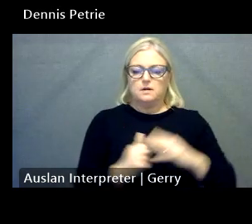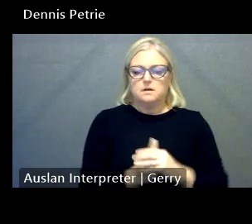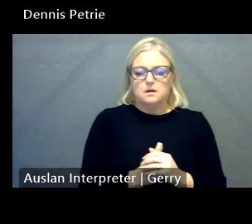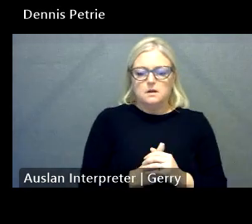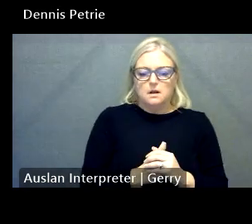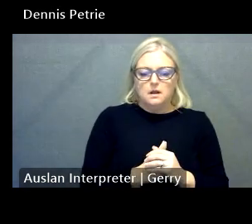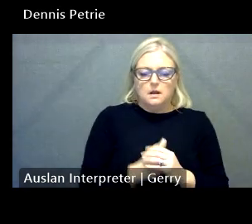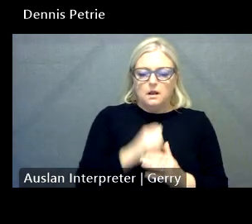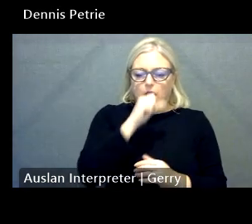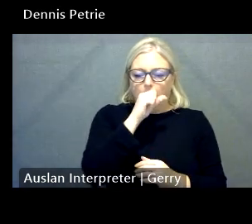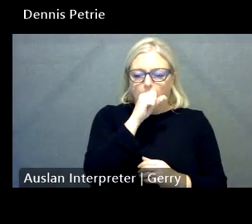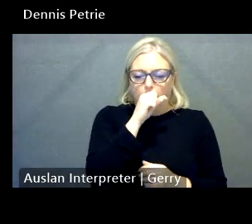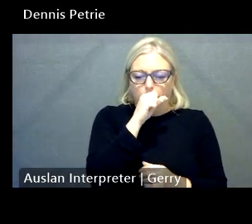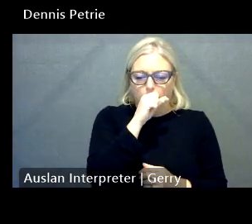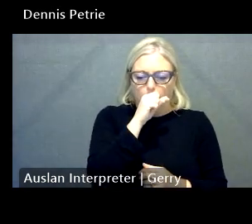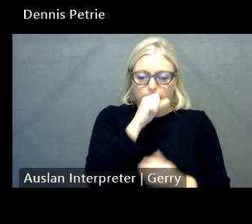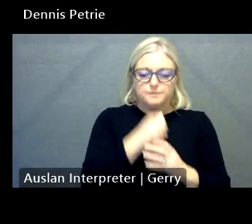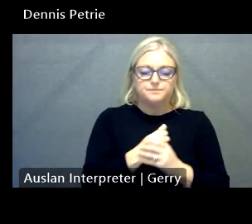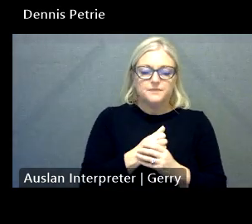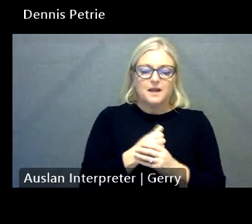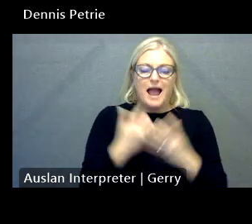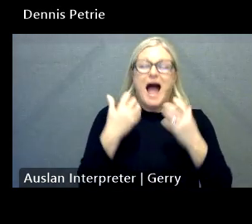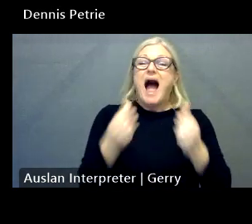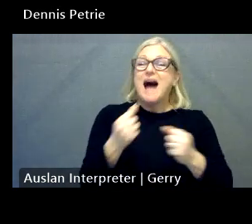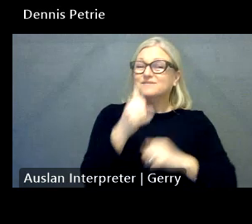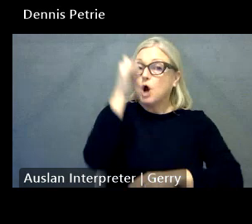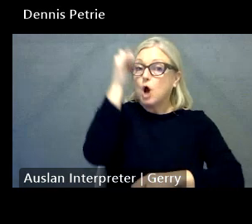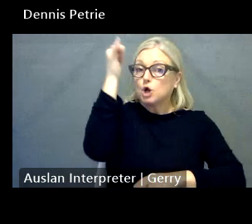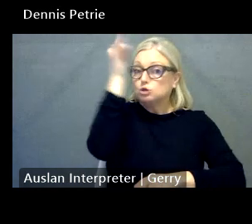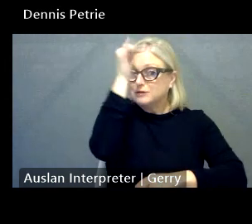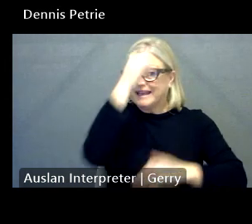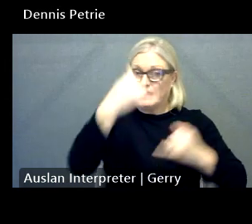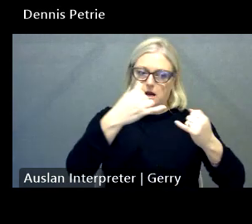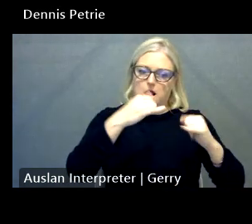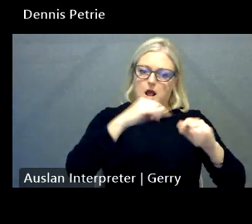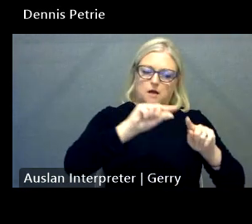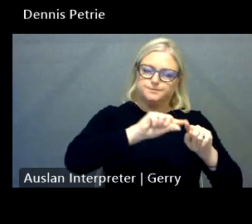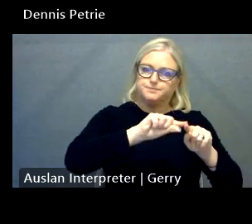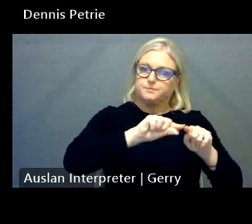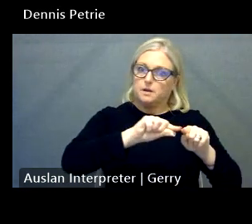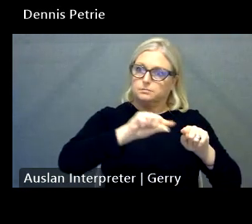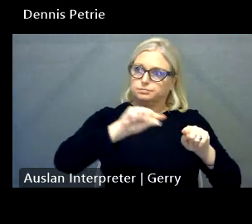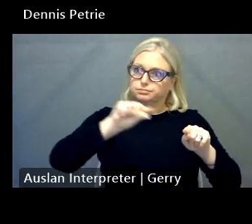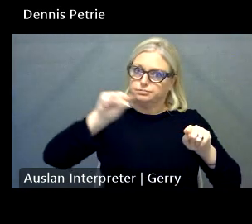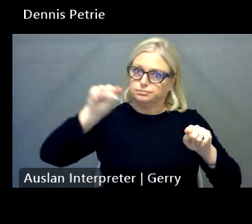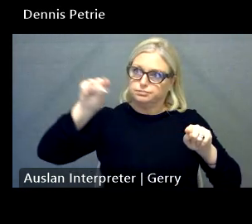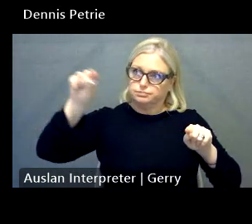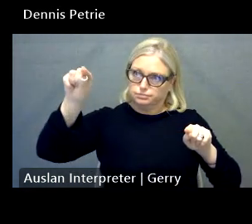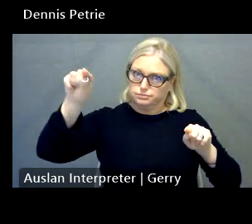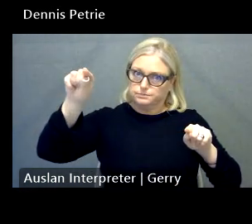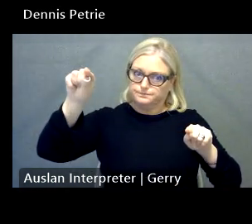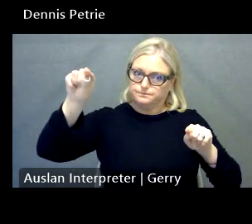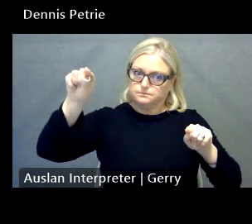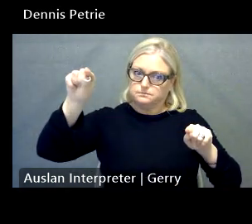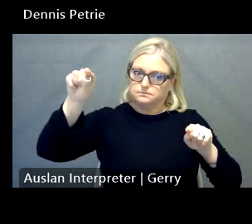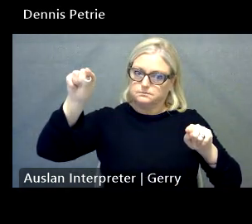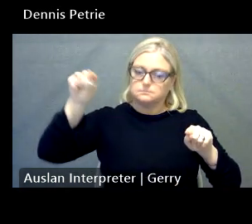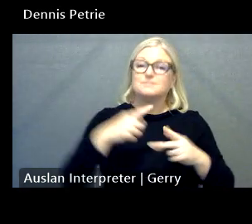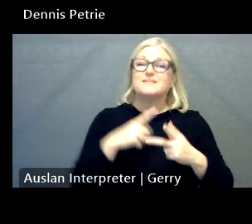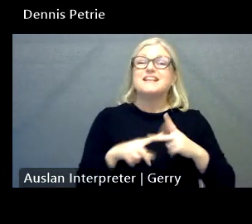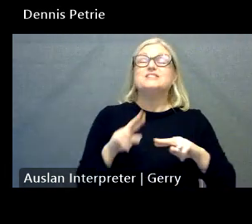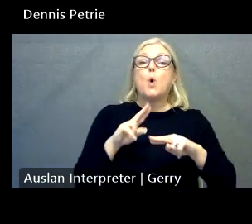there is a green light that shows how the two score would be correlated if they were, measuring